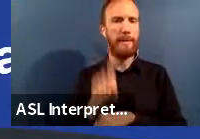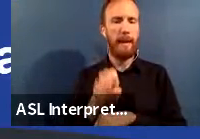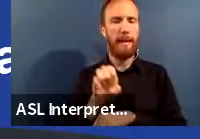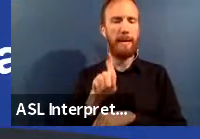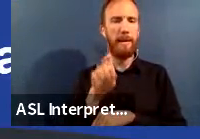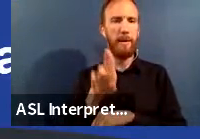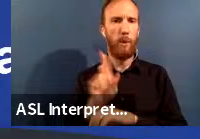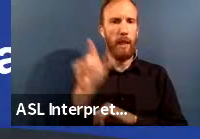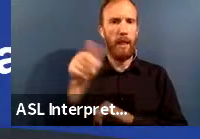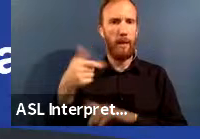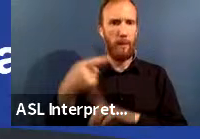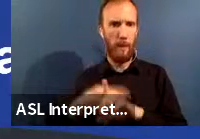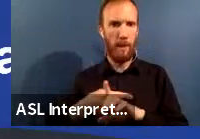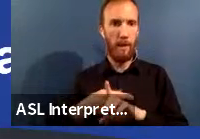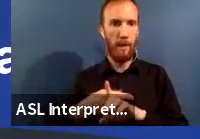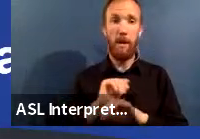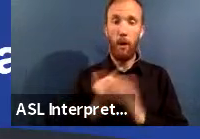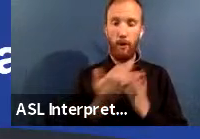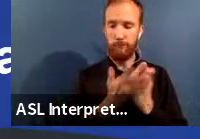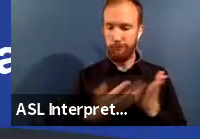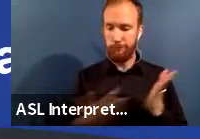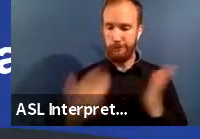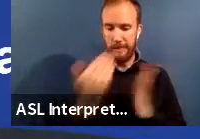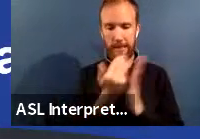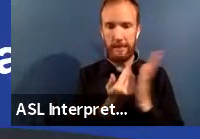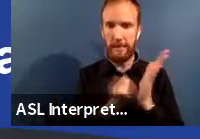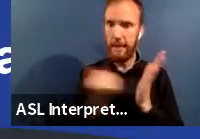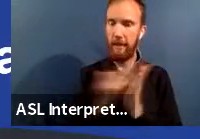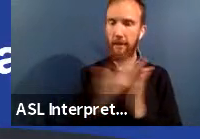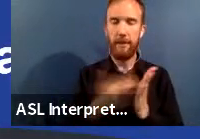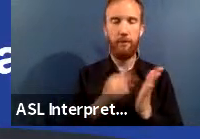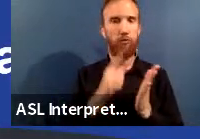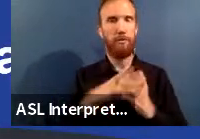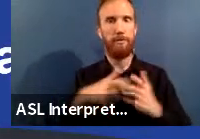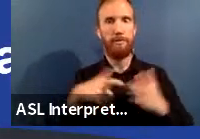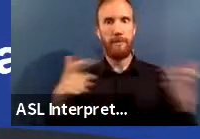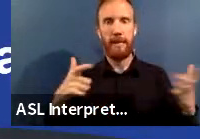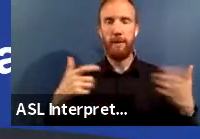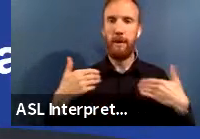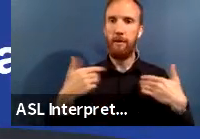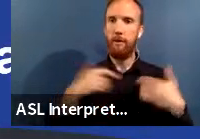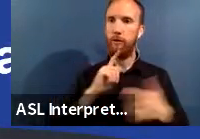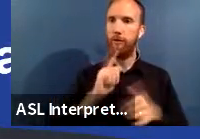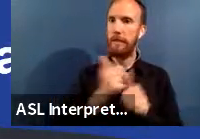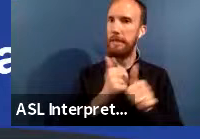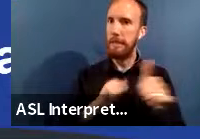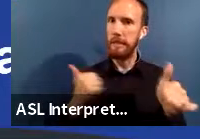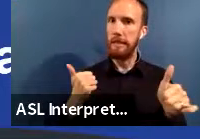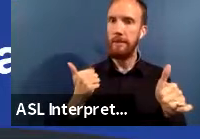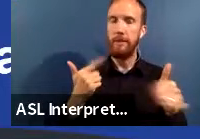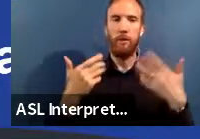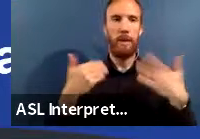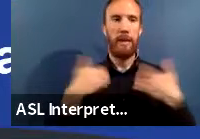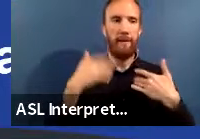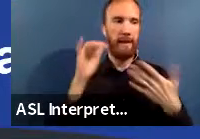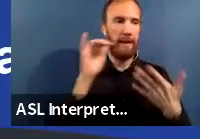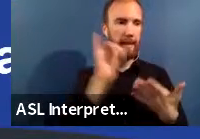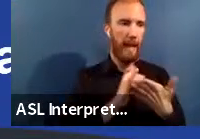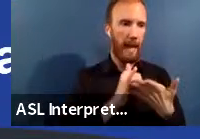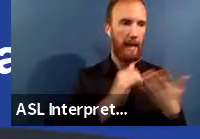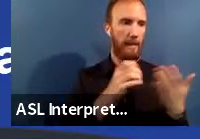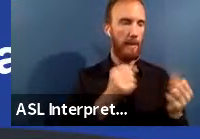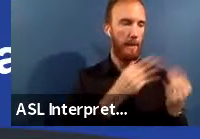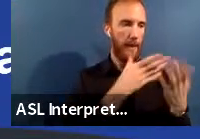CPS's portfolio is very large and the backlog of building needs is significant. This, coupled with continued budget constraints, necessitates